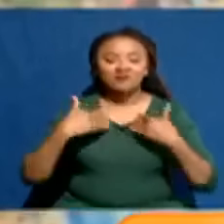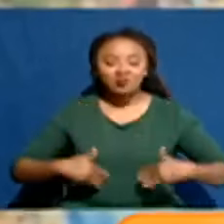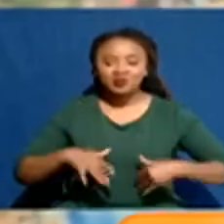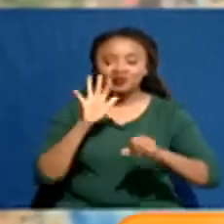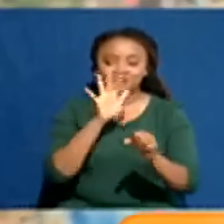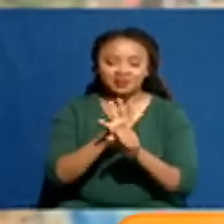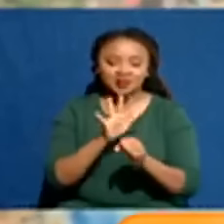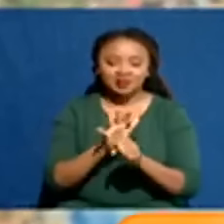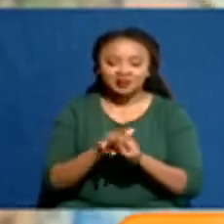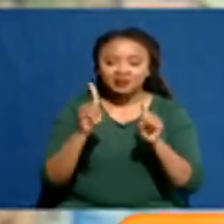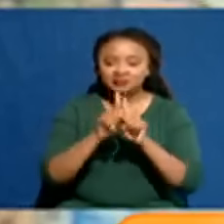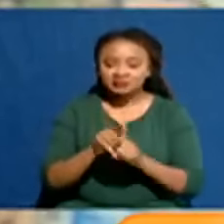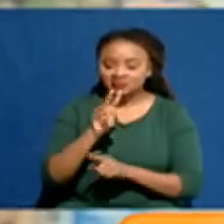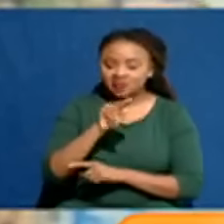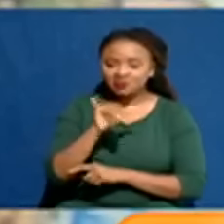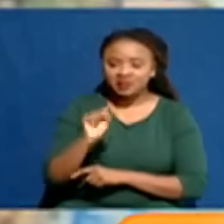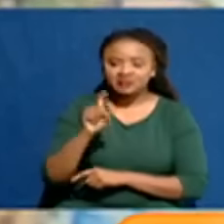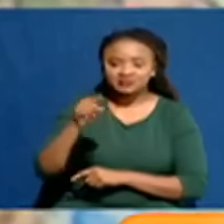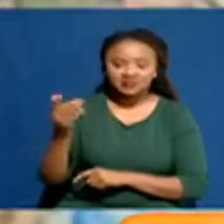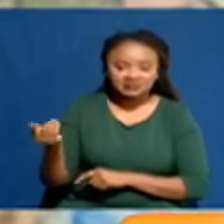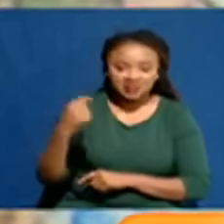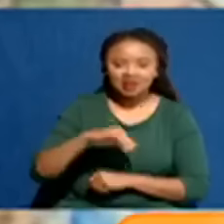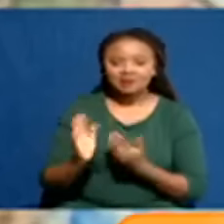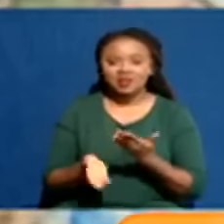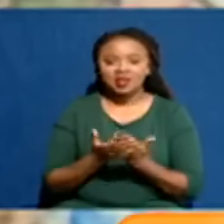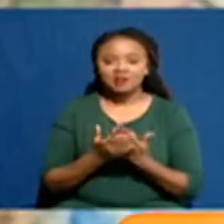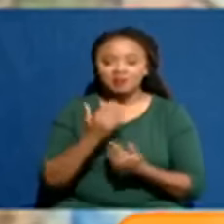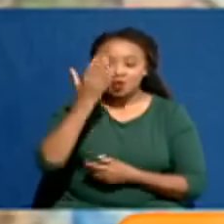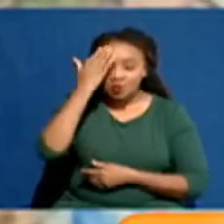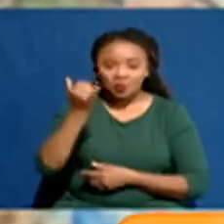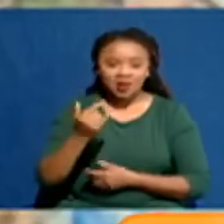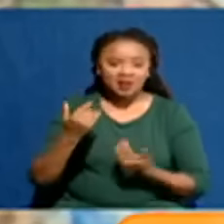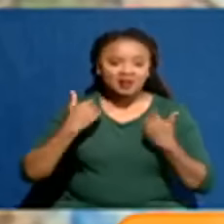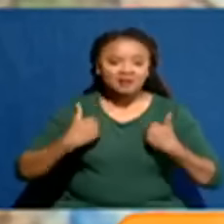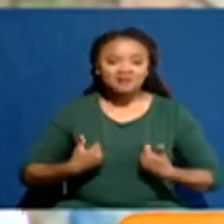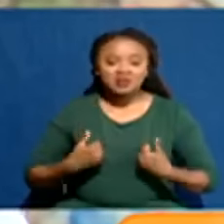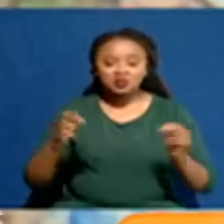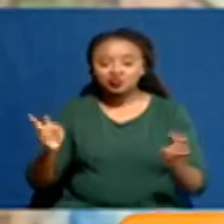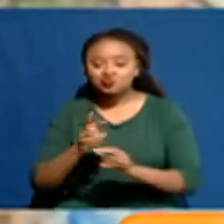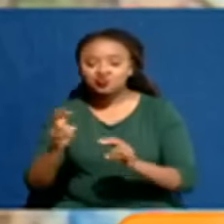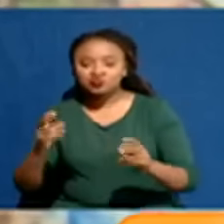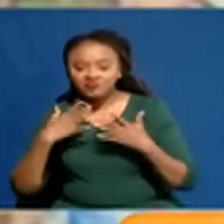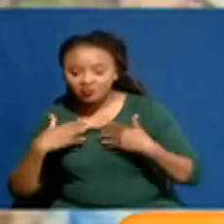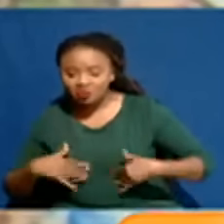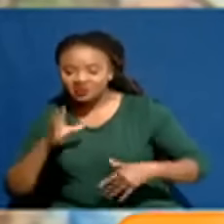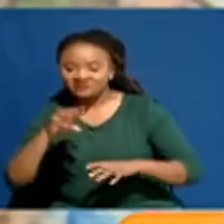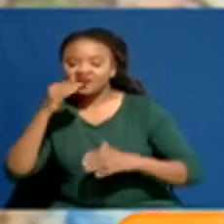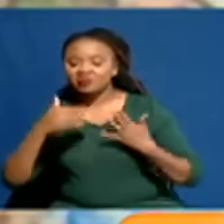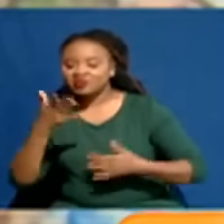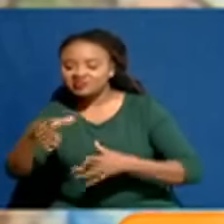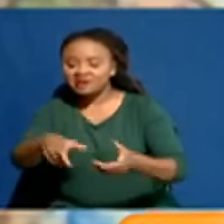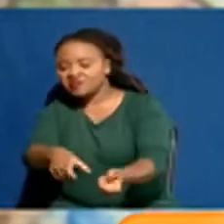NYS wako hapa watoke na machinery zao, cause kama mimi na retrieve mili na mkono hivi bila gloves